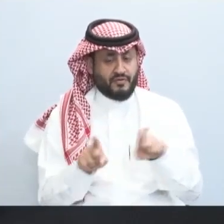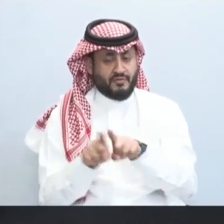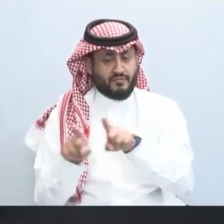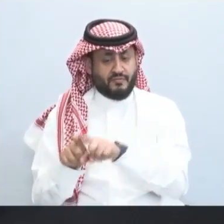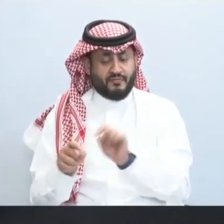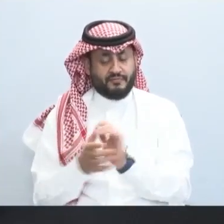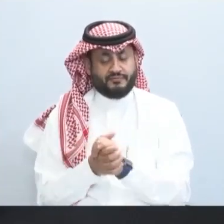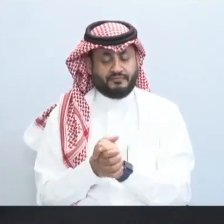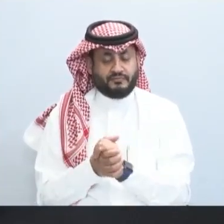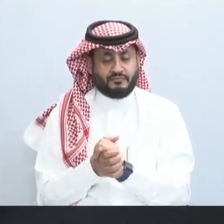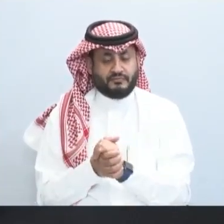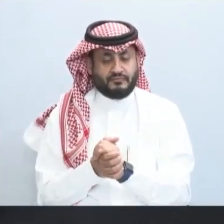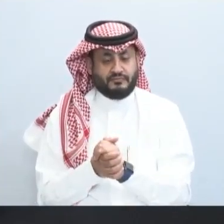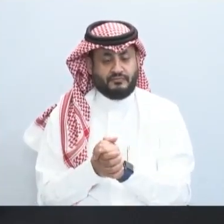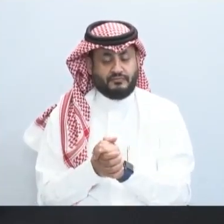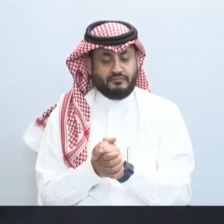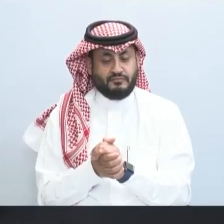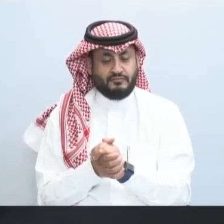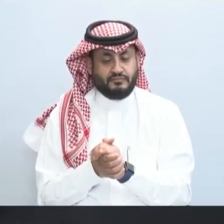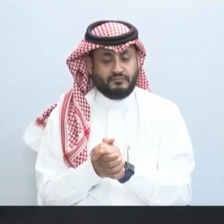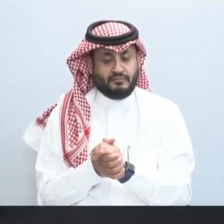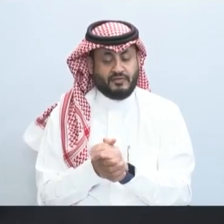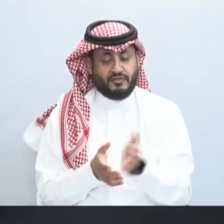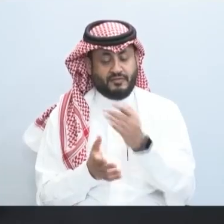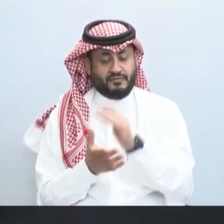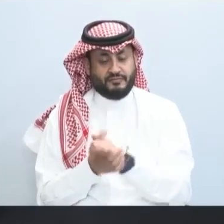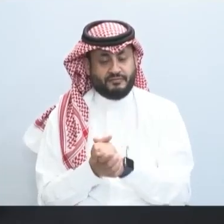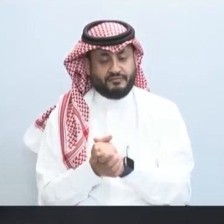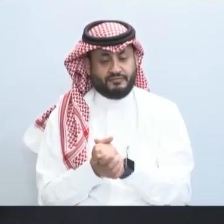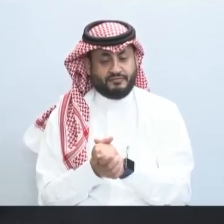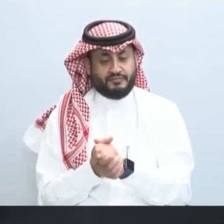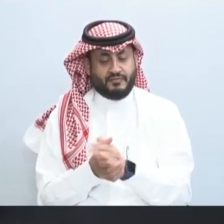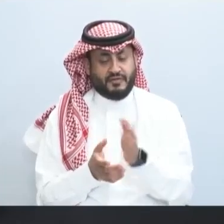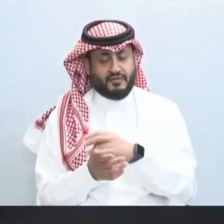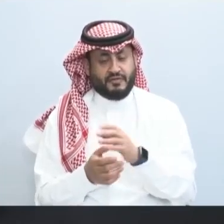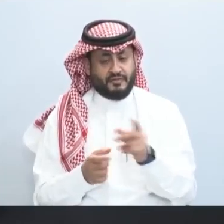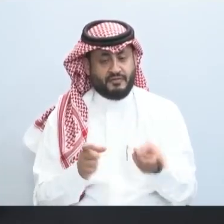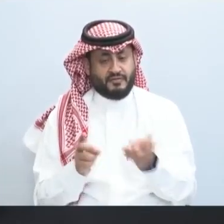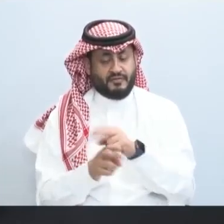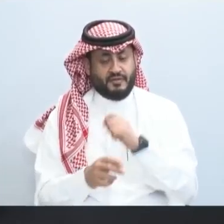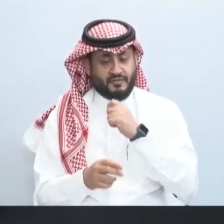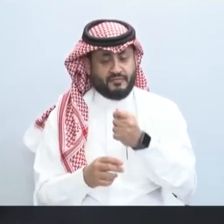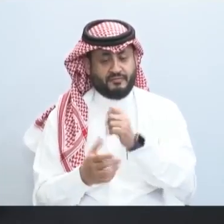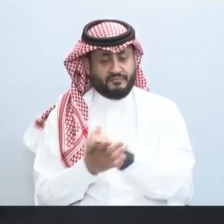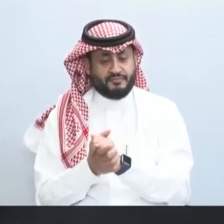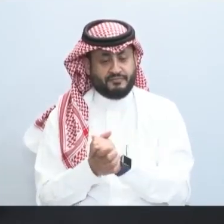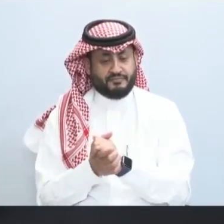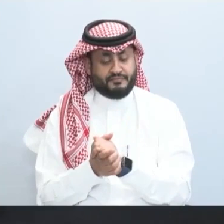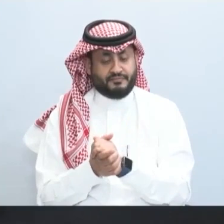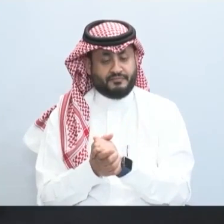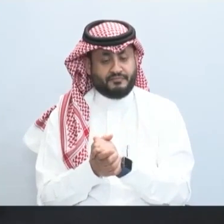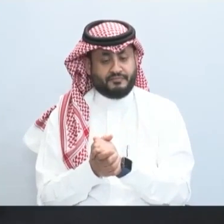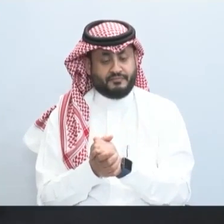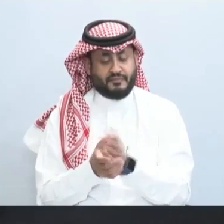places. And even after this, you will choose as the interviewer who interview your partner, you will choose